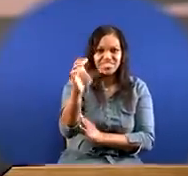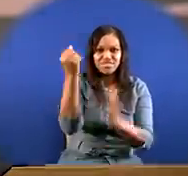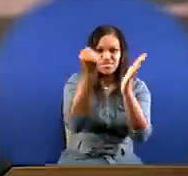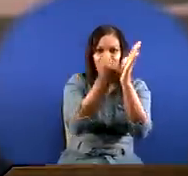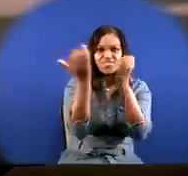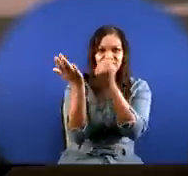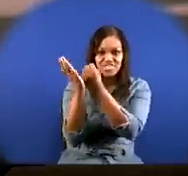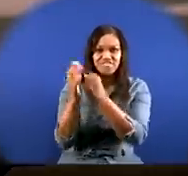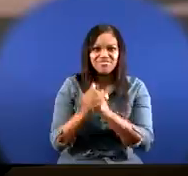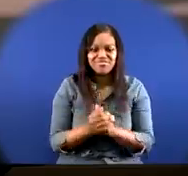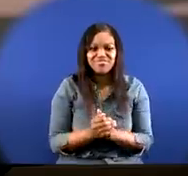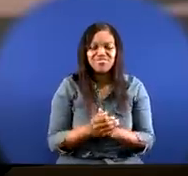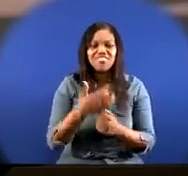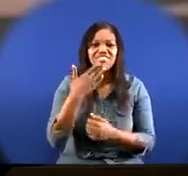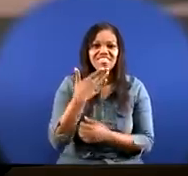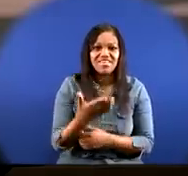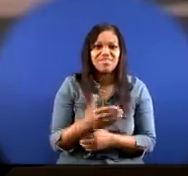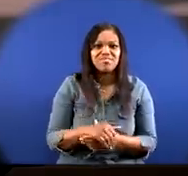Thank you. You may be seated.